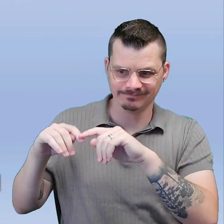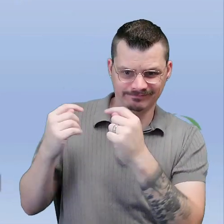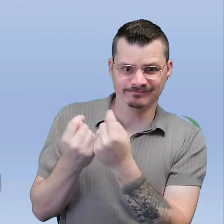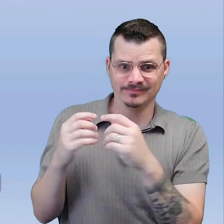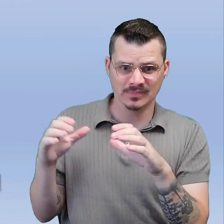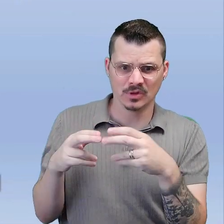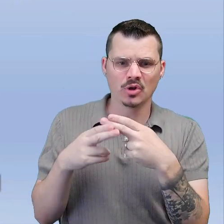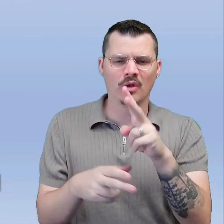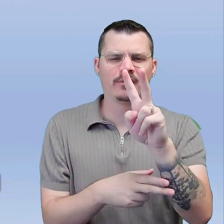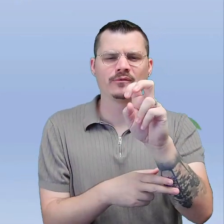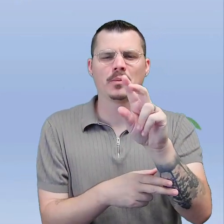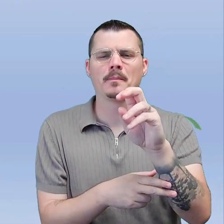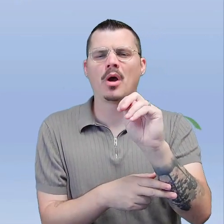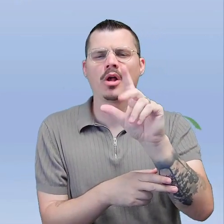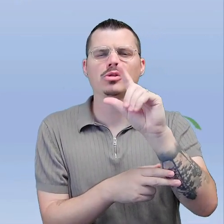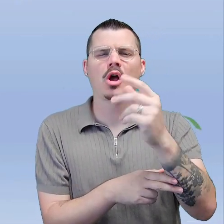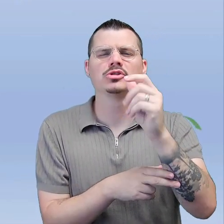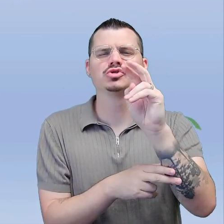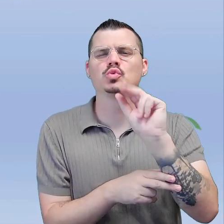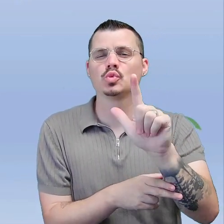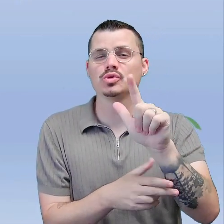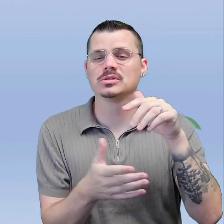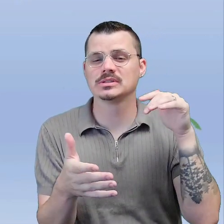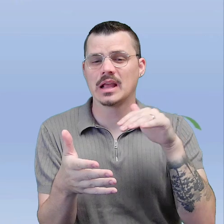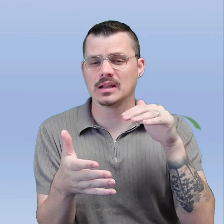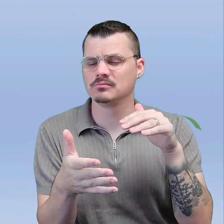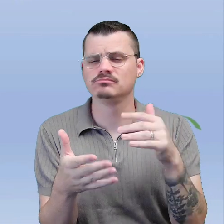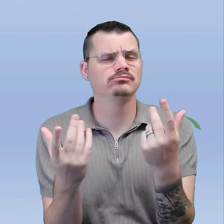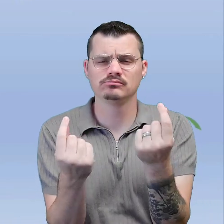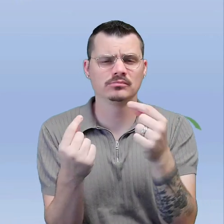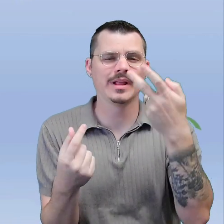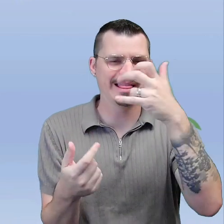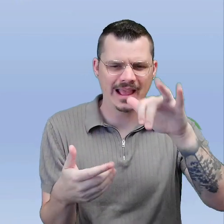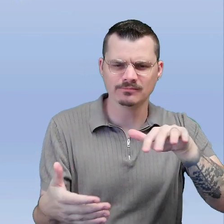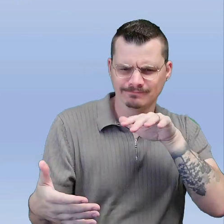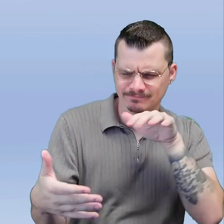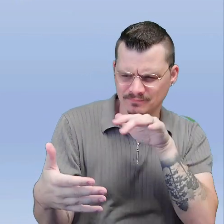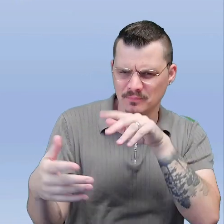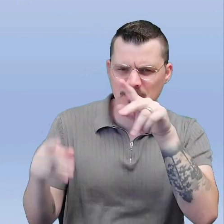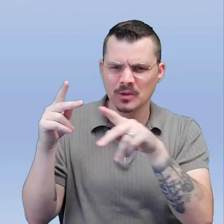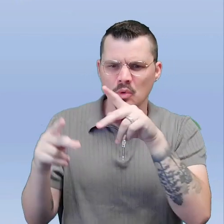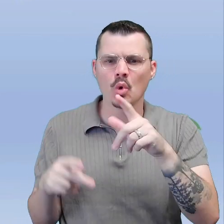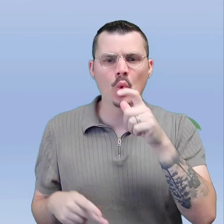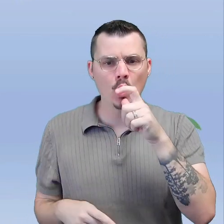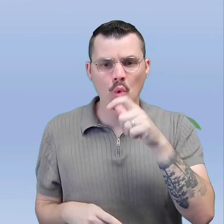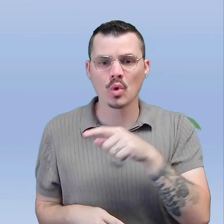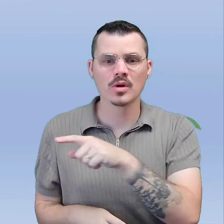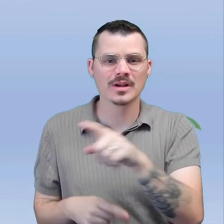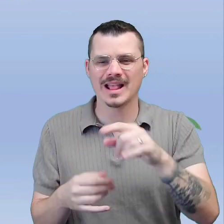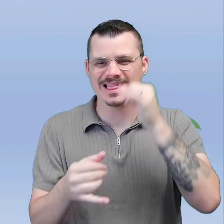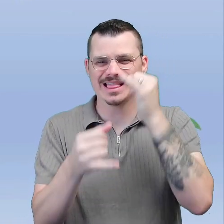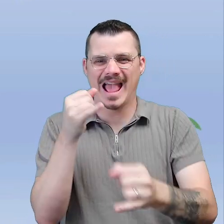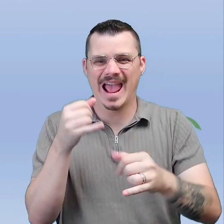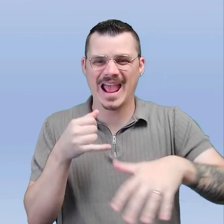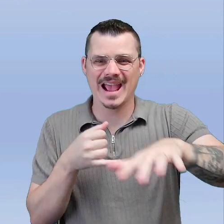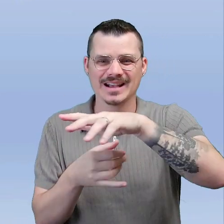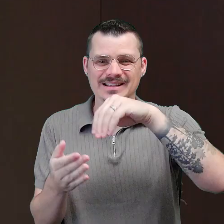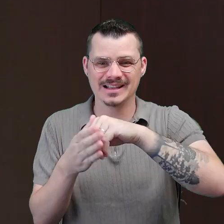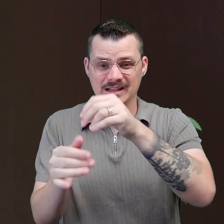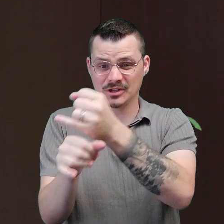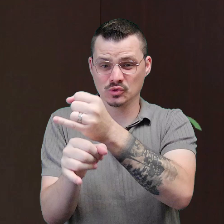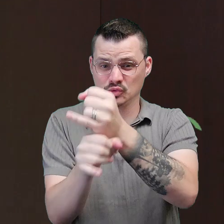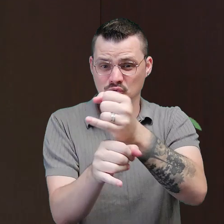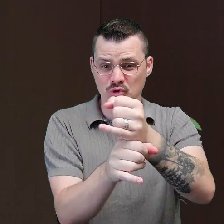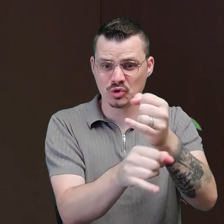called the Vermont longitudinal studies. And basically they studied the people that were the last people left in the